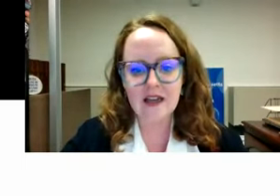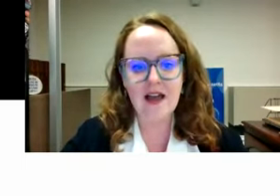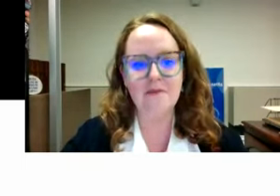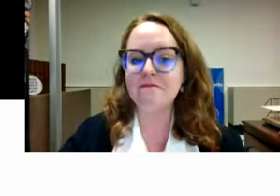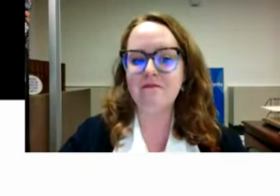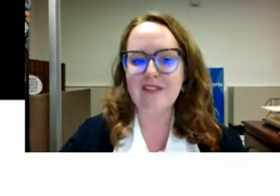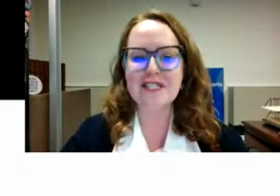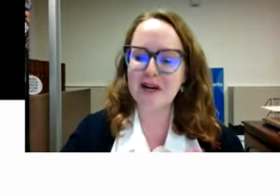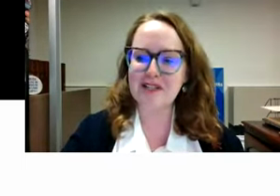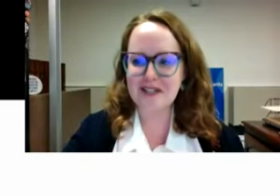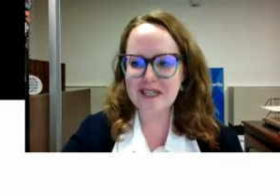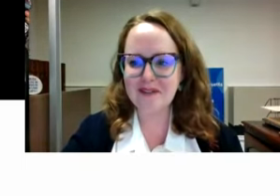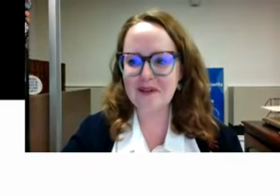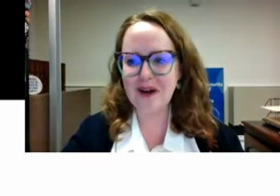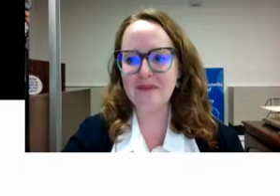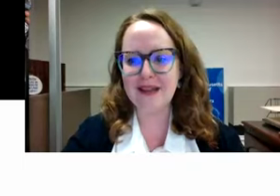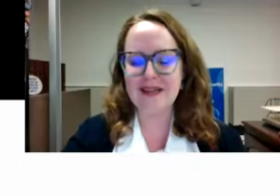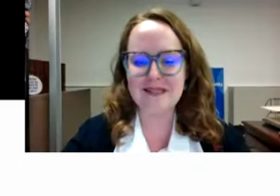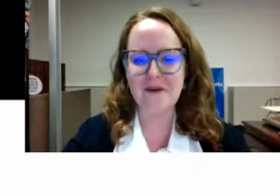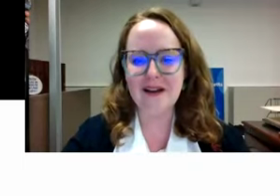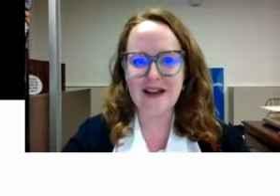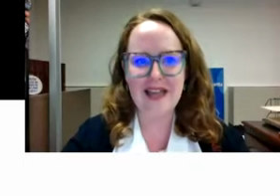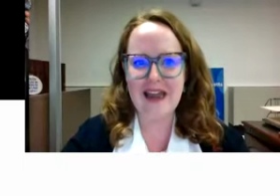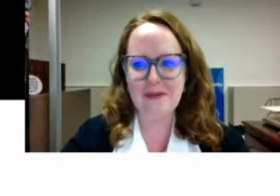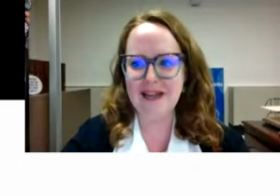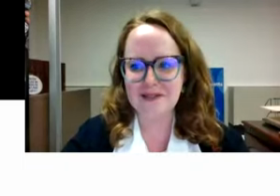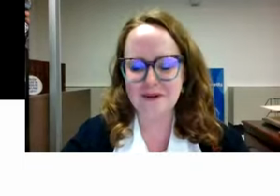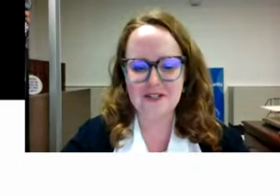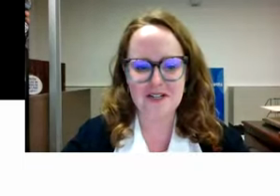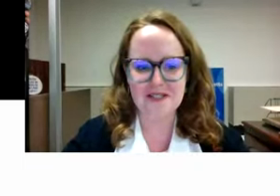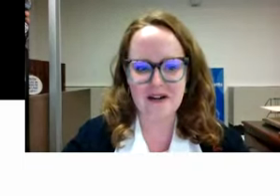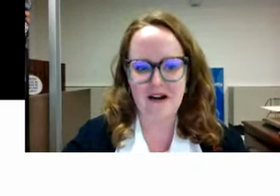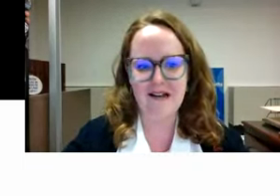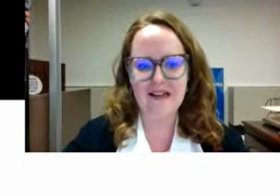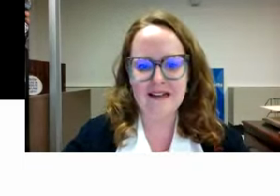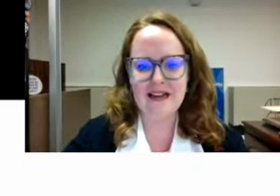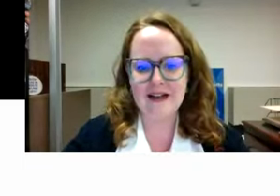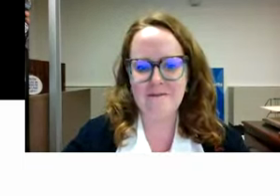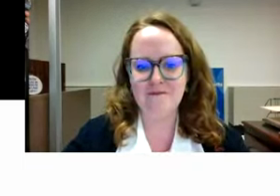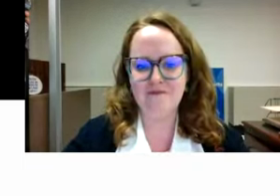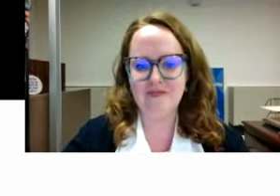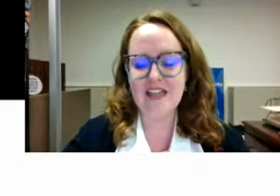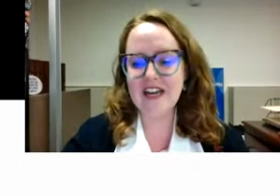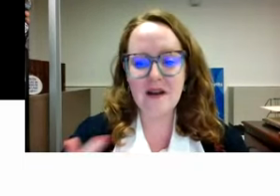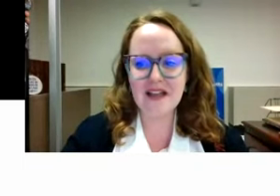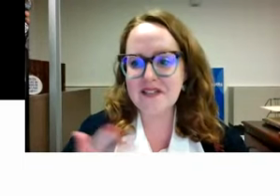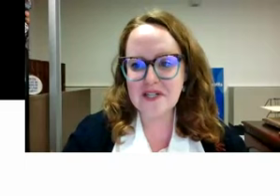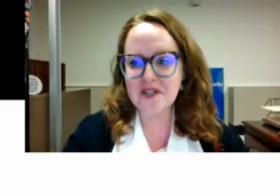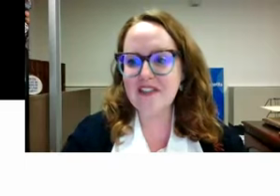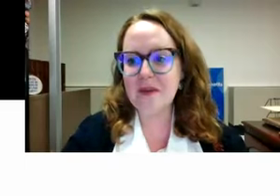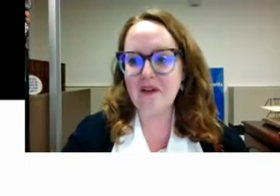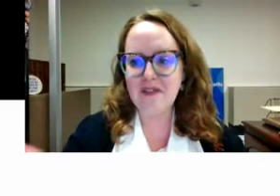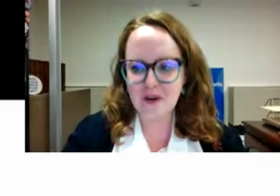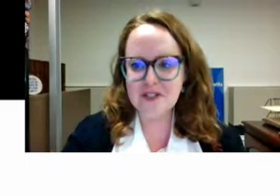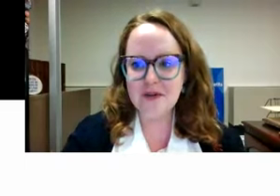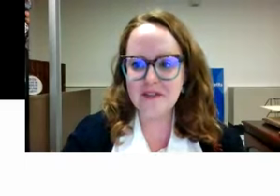committee. And this is where it starts to get a little complicated. So again, happy to answer questions later. And then